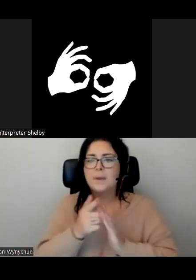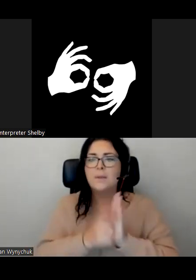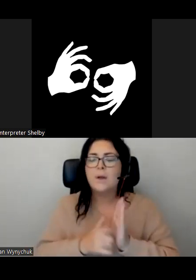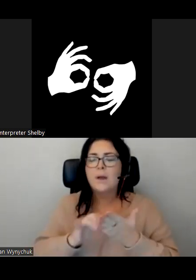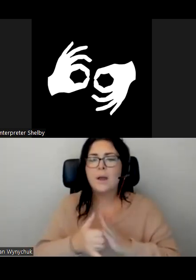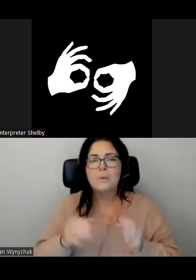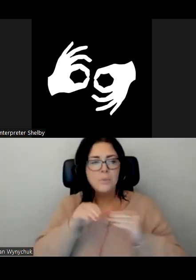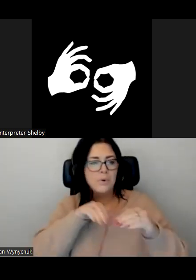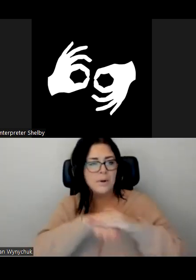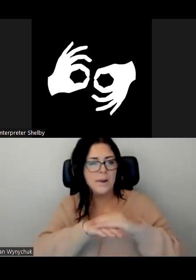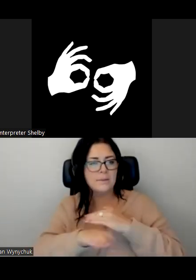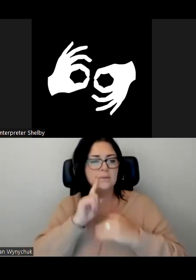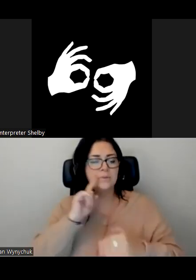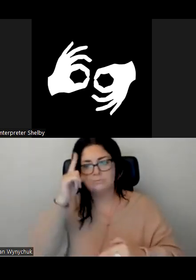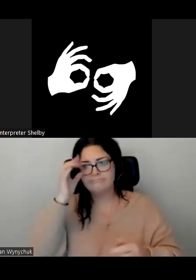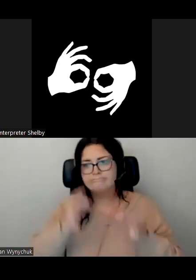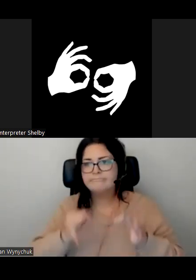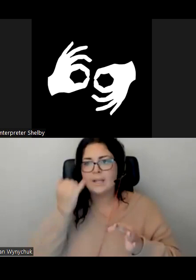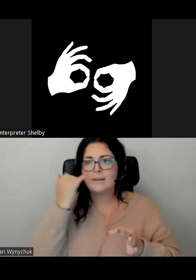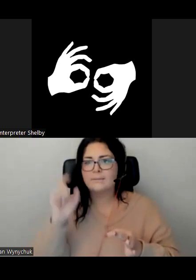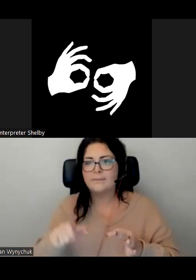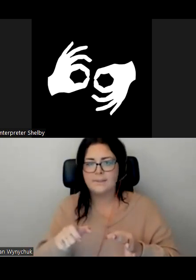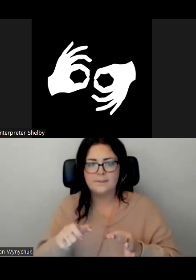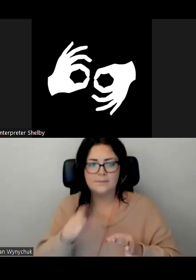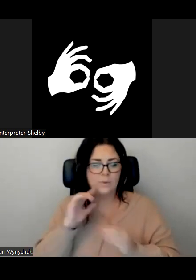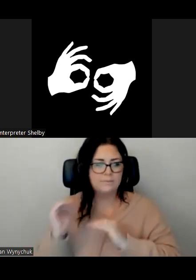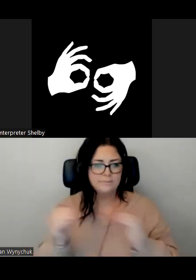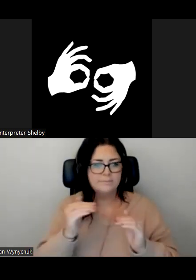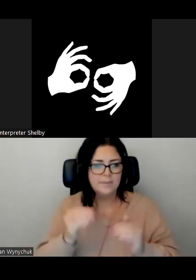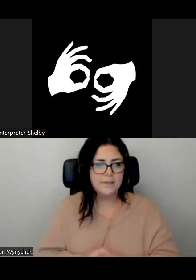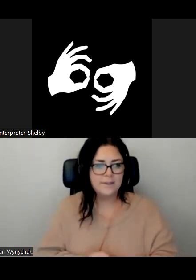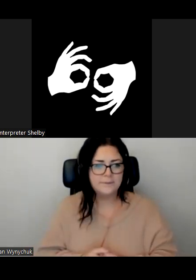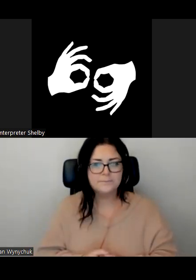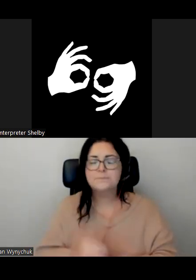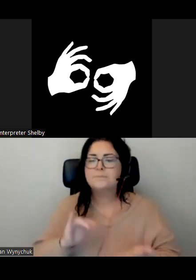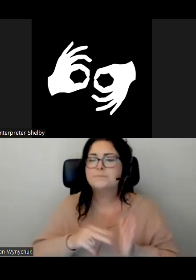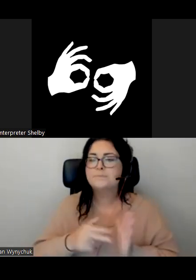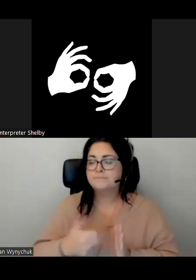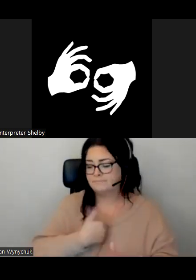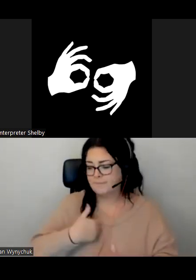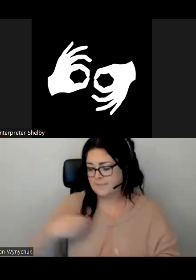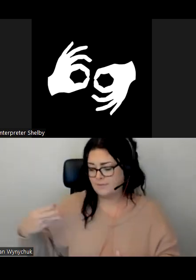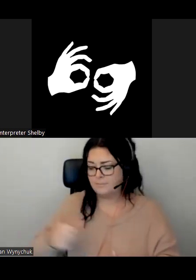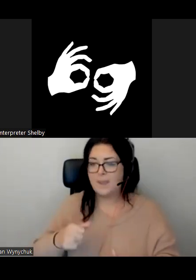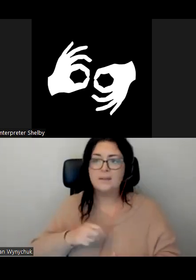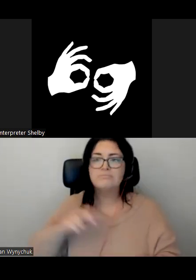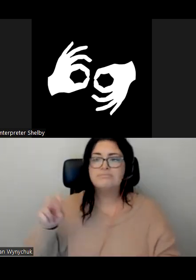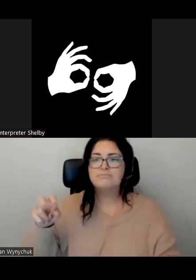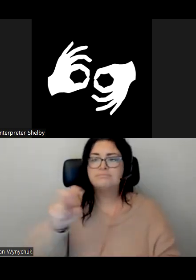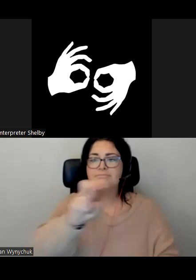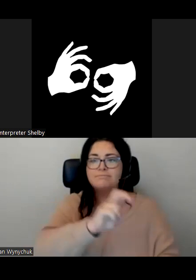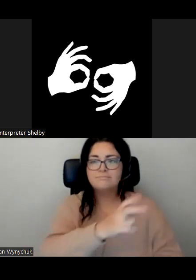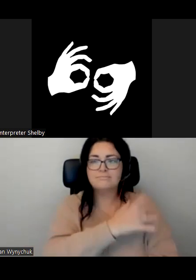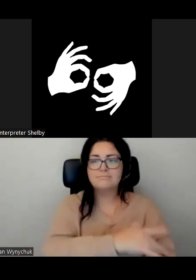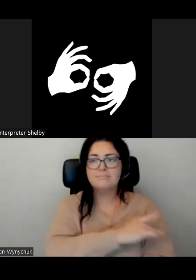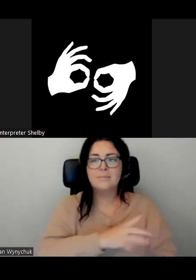to justice in Newfoundland and Labrador. What this means is that I get paid to travel all across the province and talk